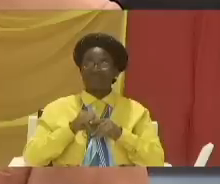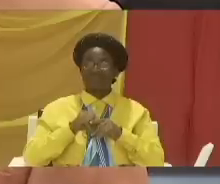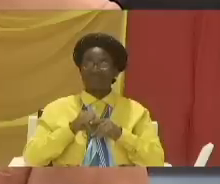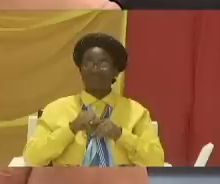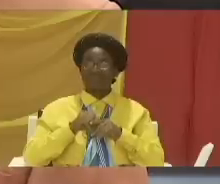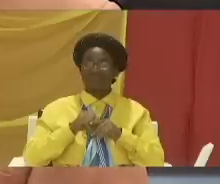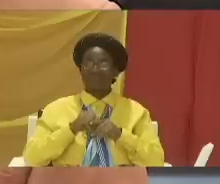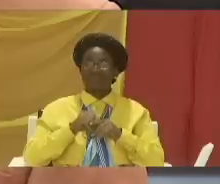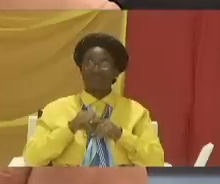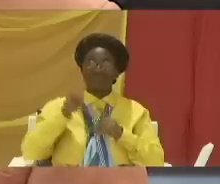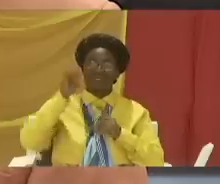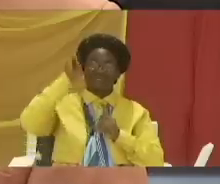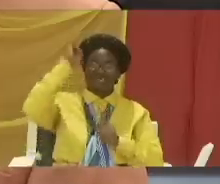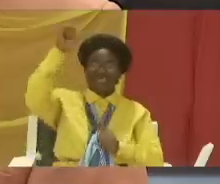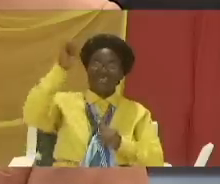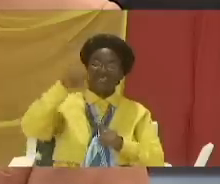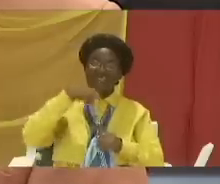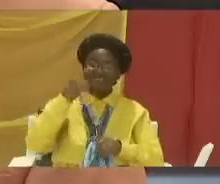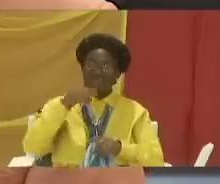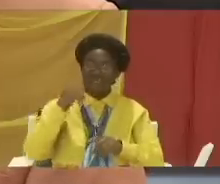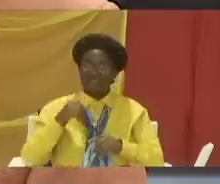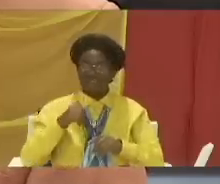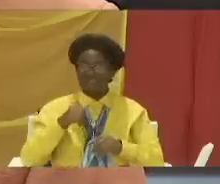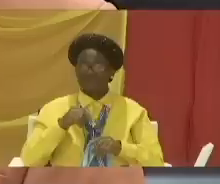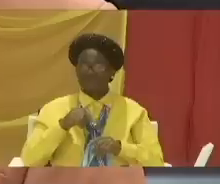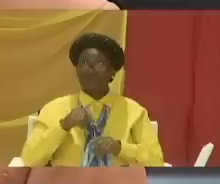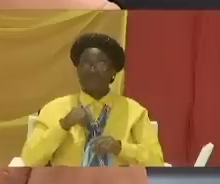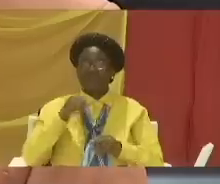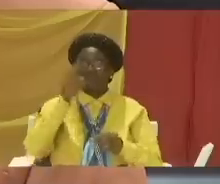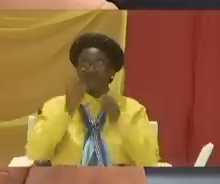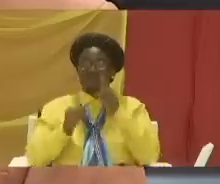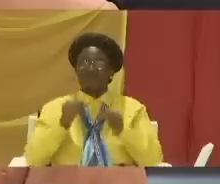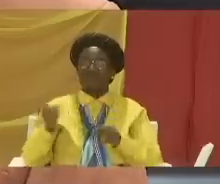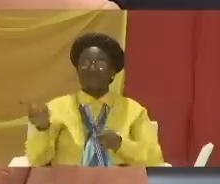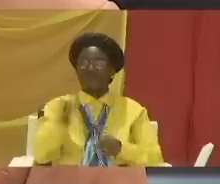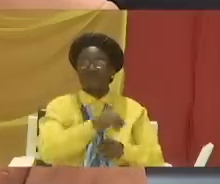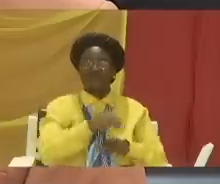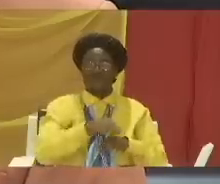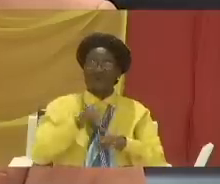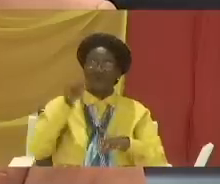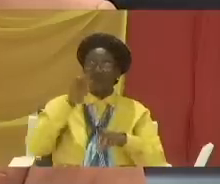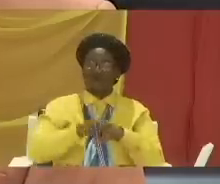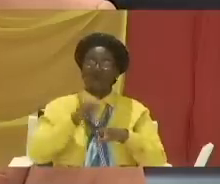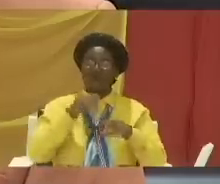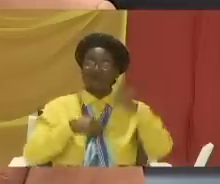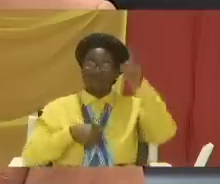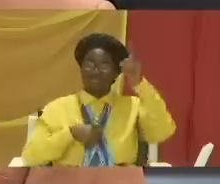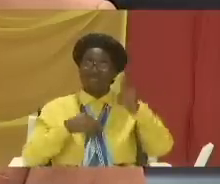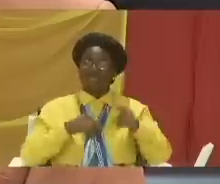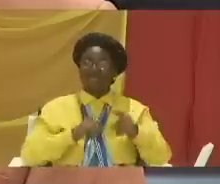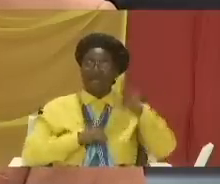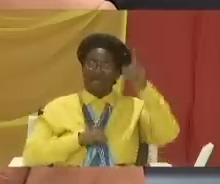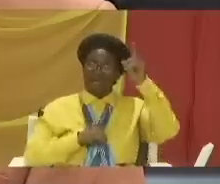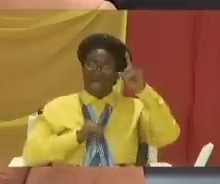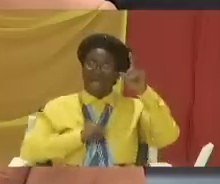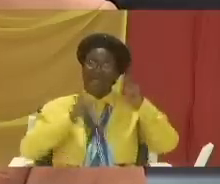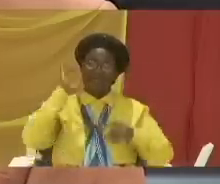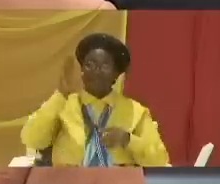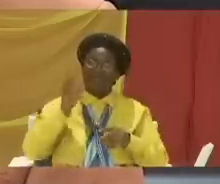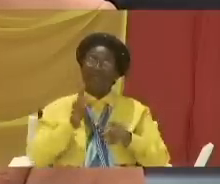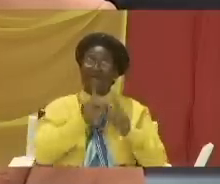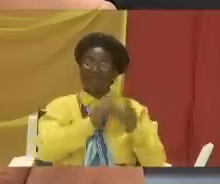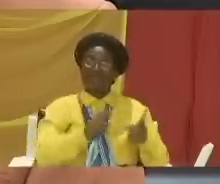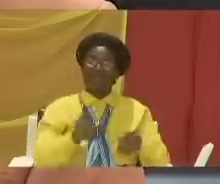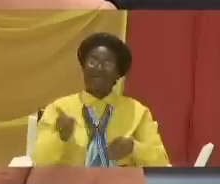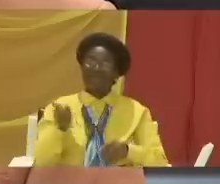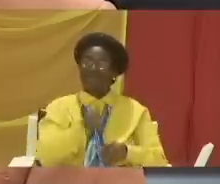He said, if you call on me, I will answer you. But he puts there a condition